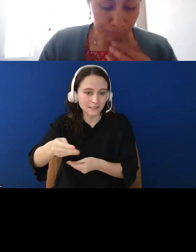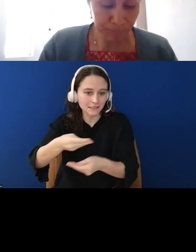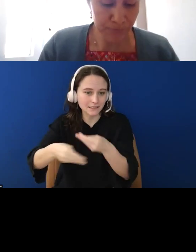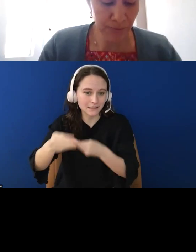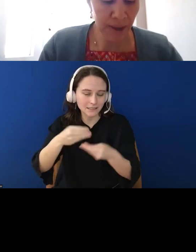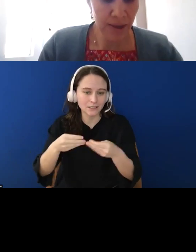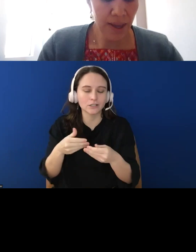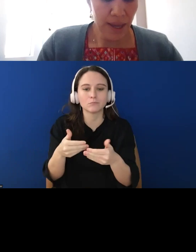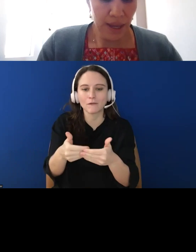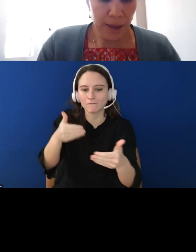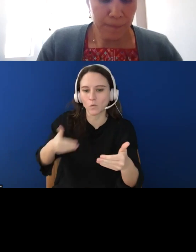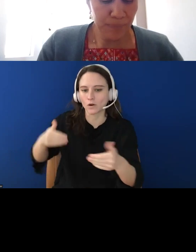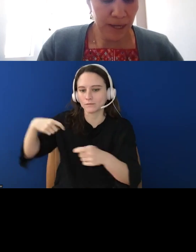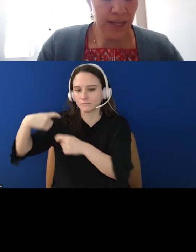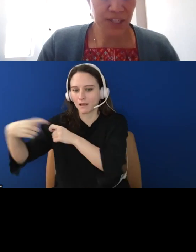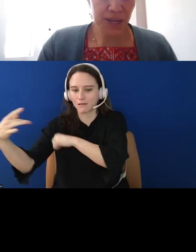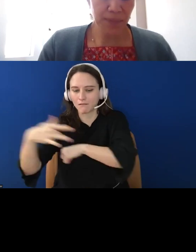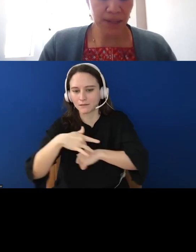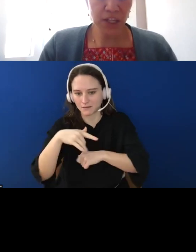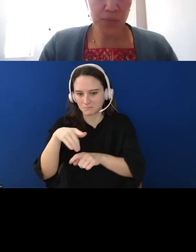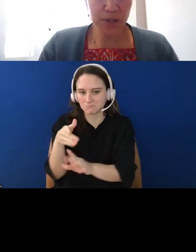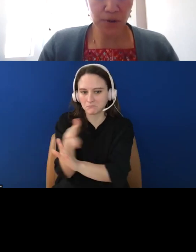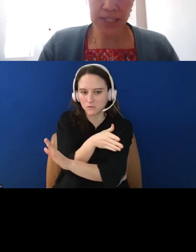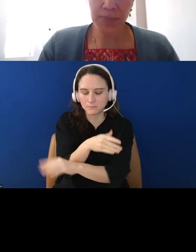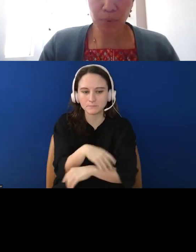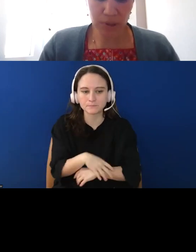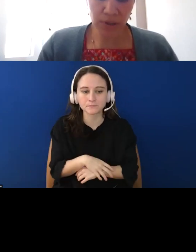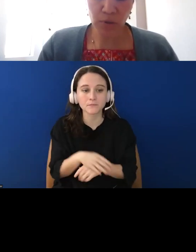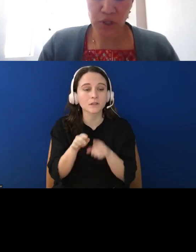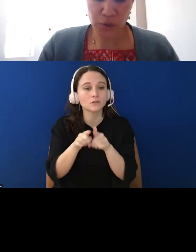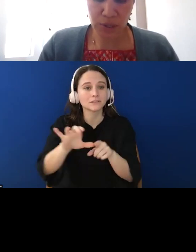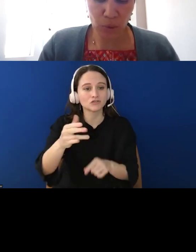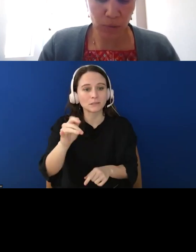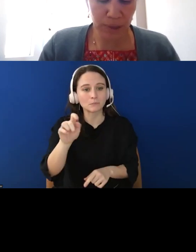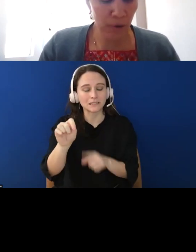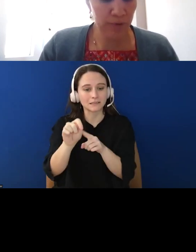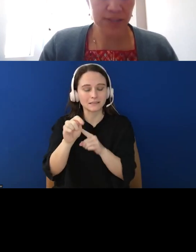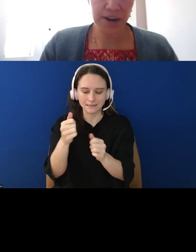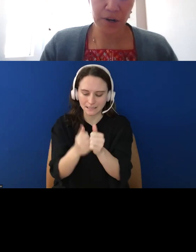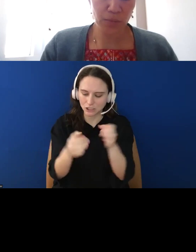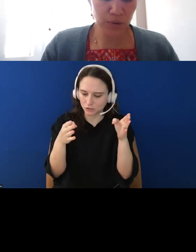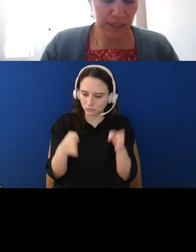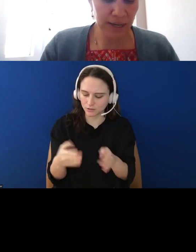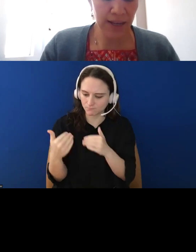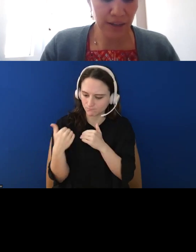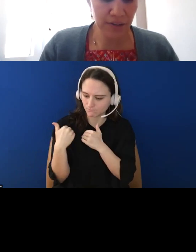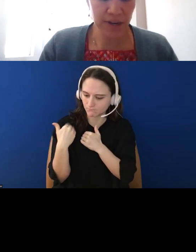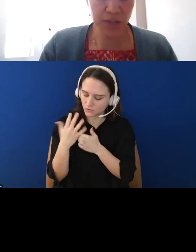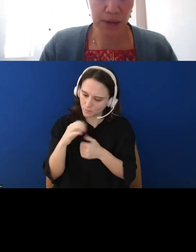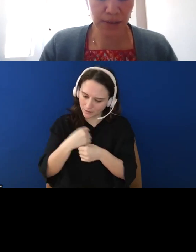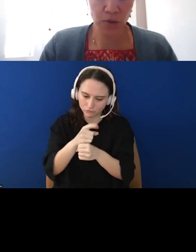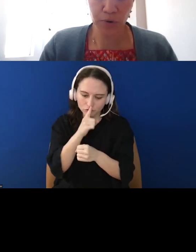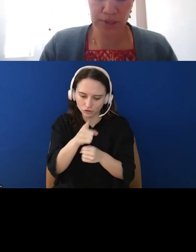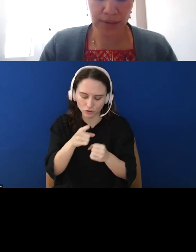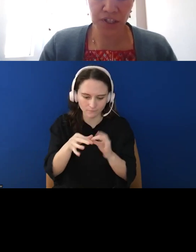time. In a chinamit, each person is important to ensure the well-being of the entire community, and leaders